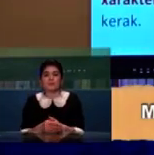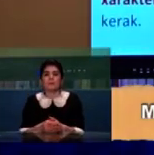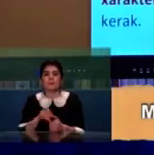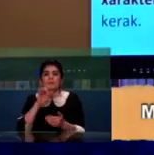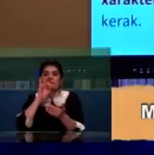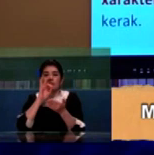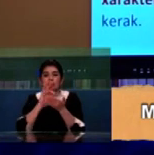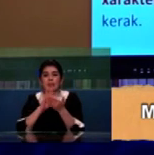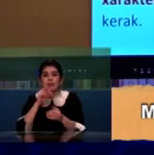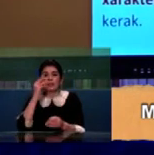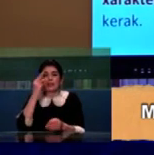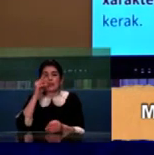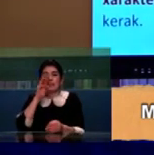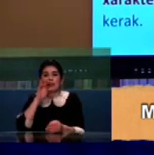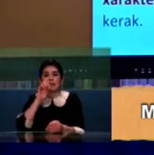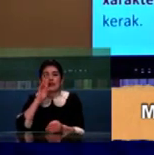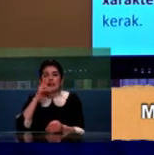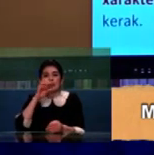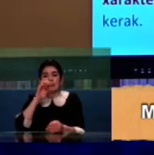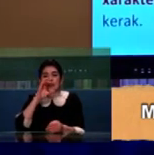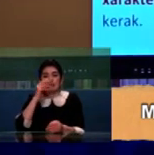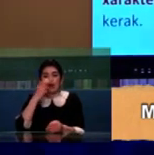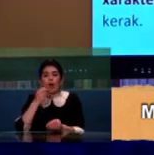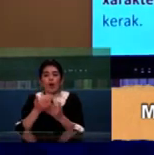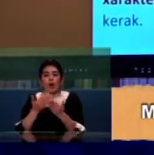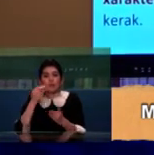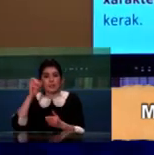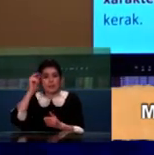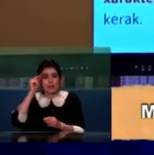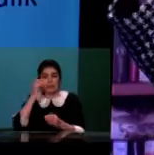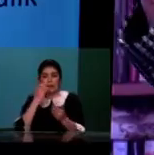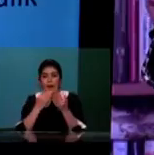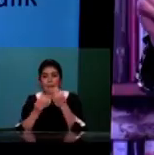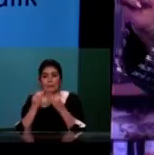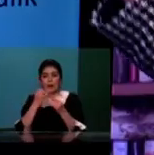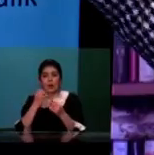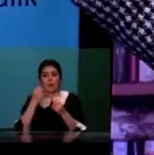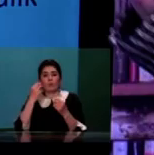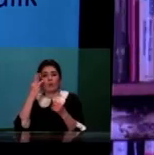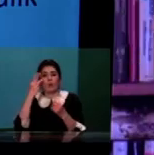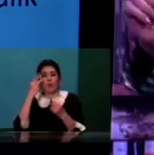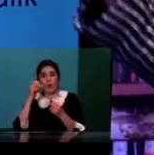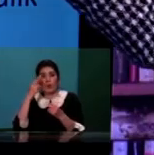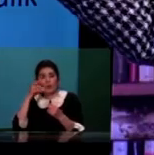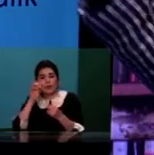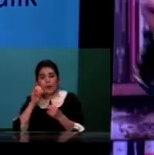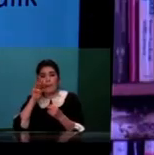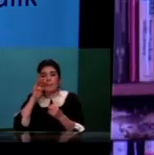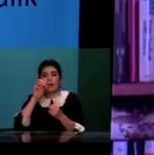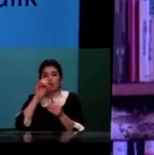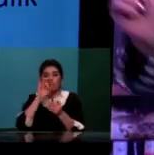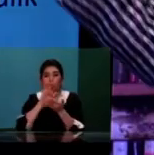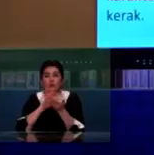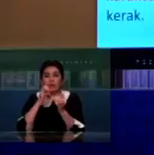Markaziy tendensiyalar haqida biz siz bilan oldingi darsda gaplashgandik. Moda, mediana, o'rta